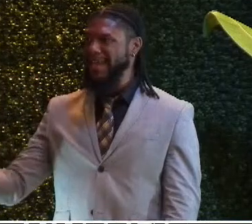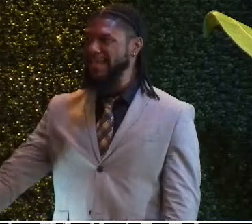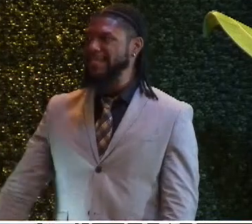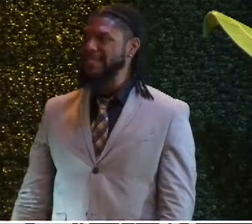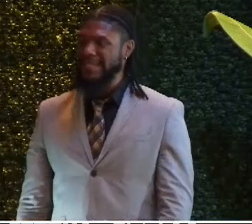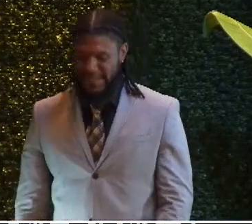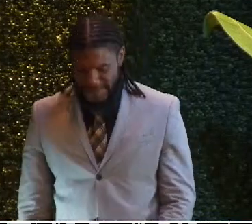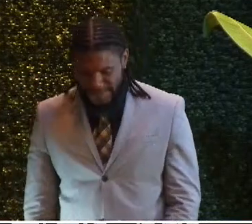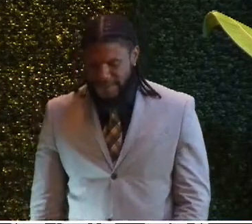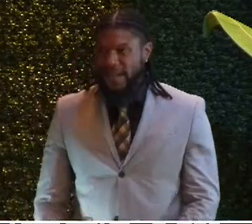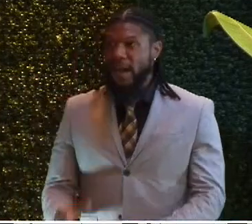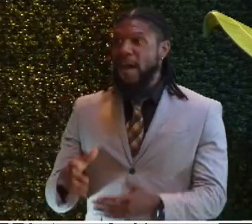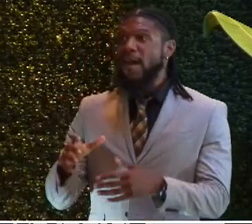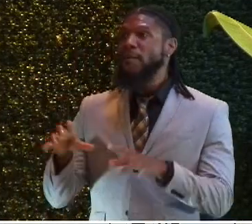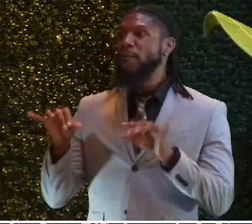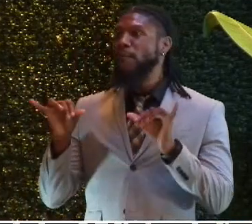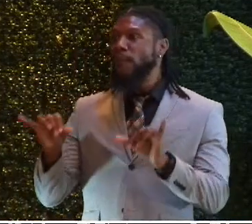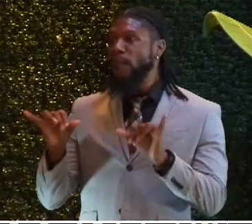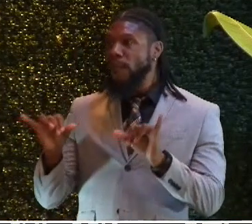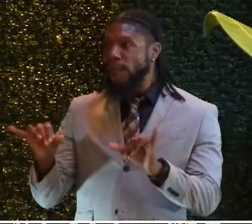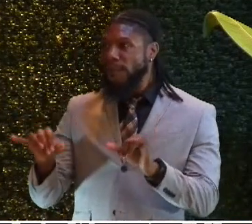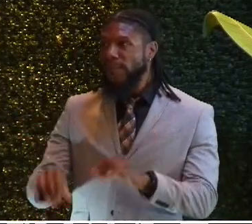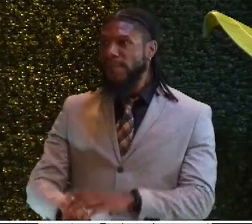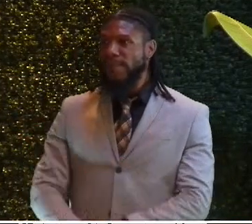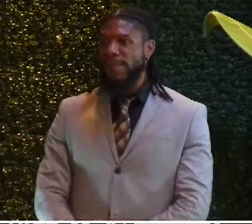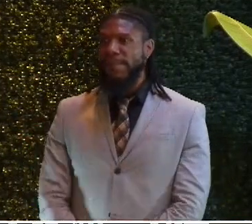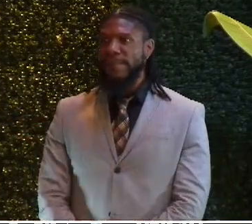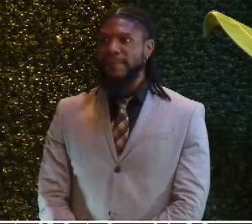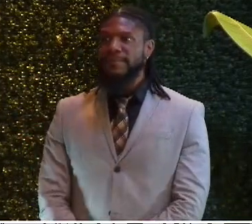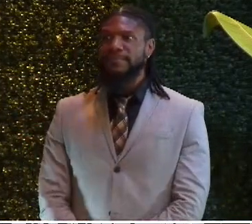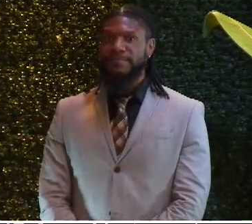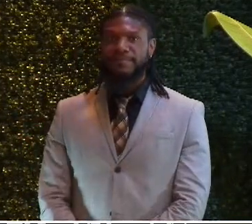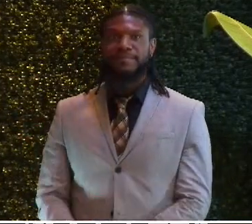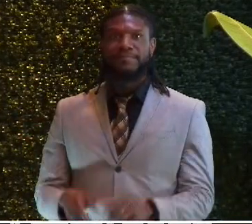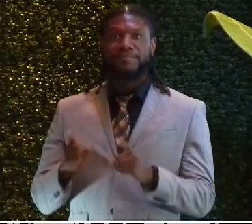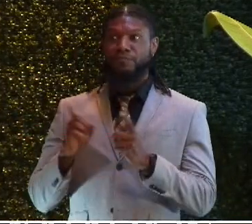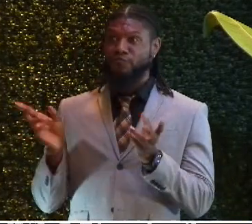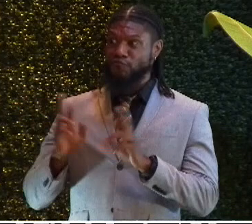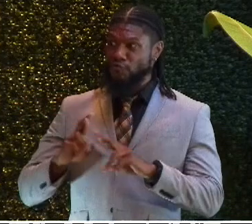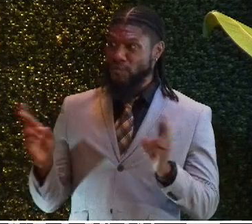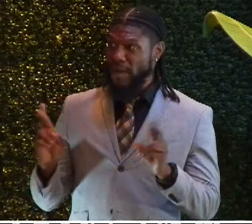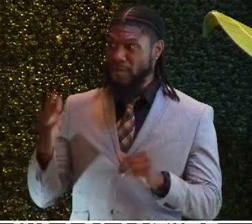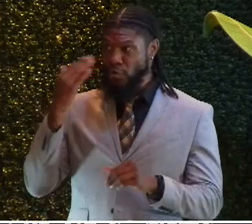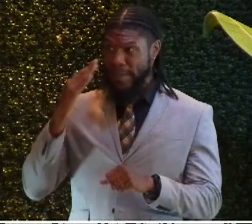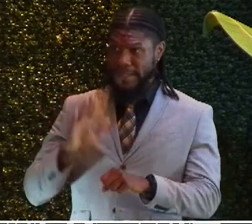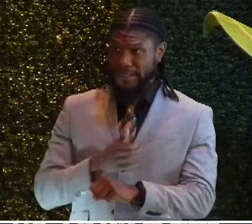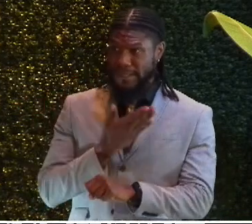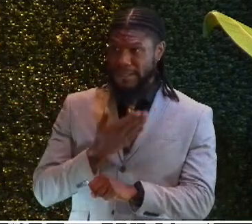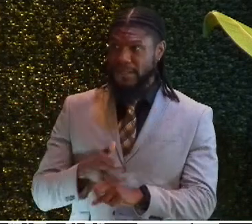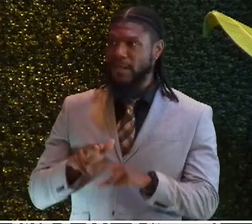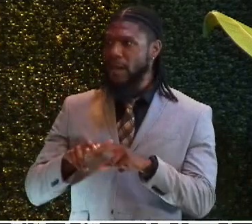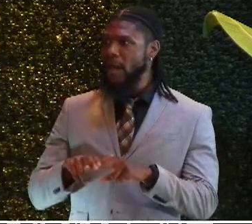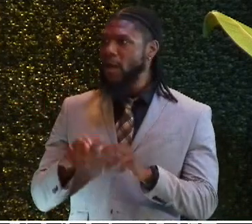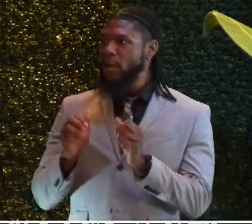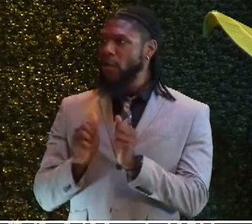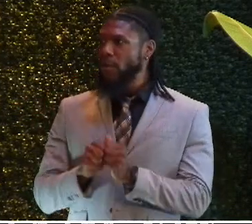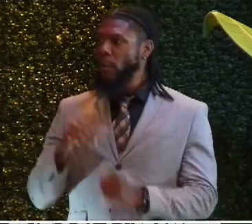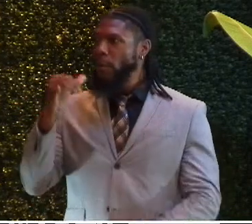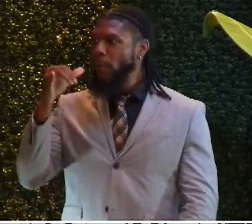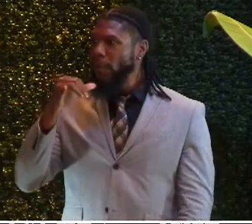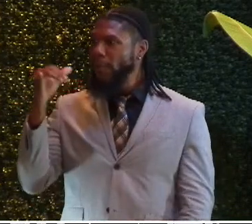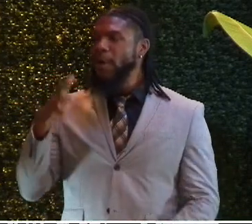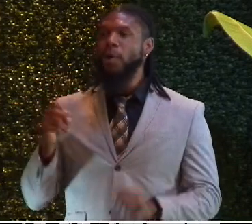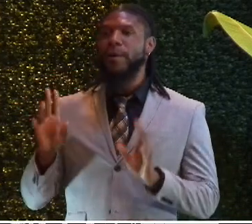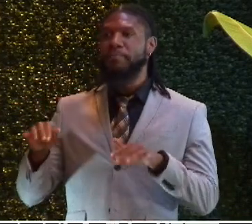Boy, go on, but don't get lost. Yeah, y'all better download that song. Said who better than who? Okay,